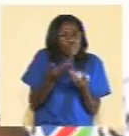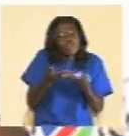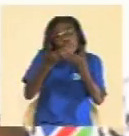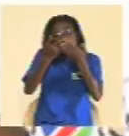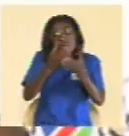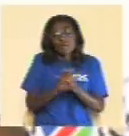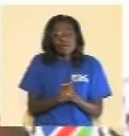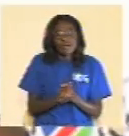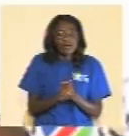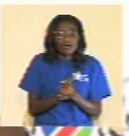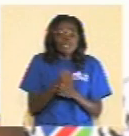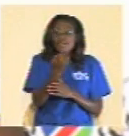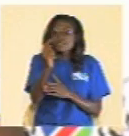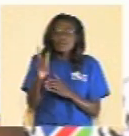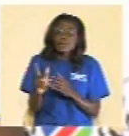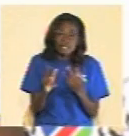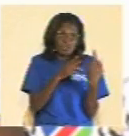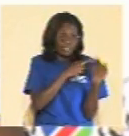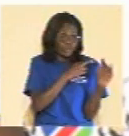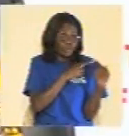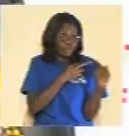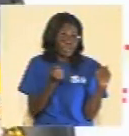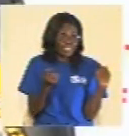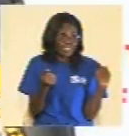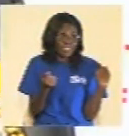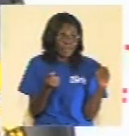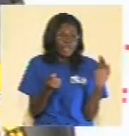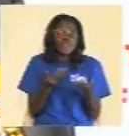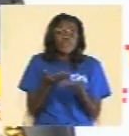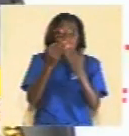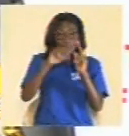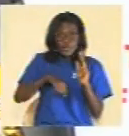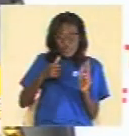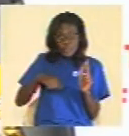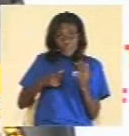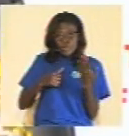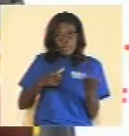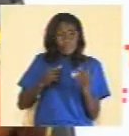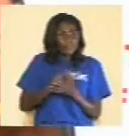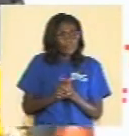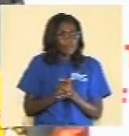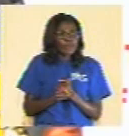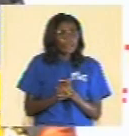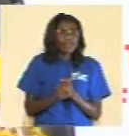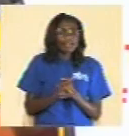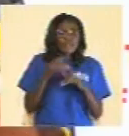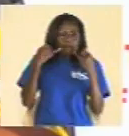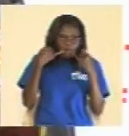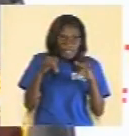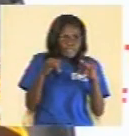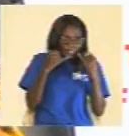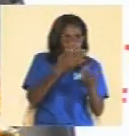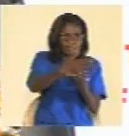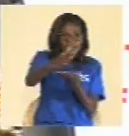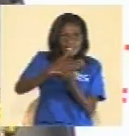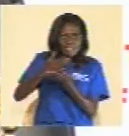literally everyone can come in and see how they can assist. And the most important thing is we can share information. Even at church, this